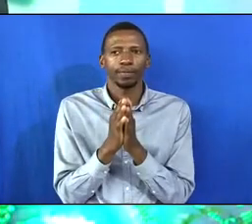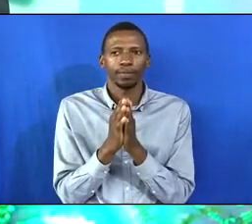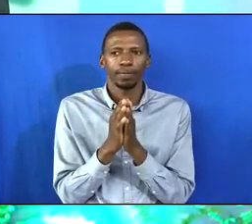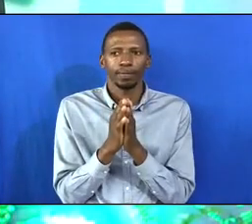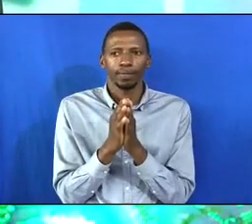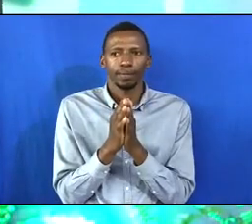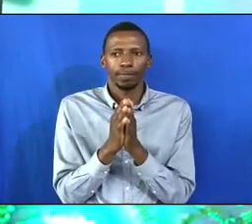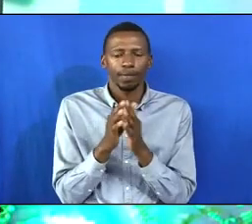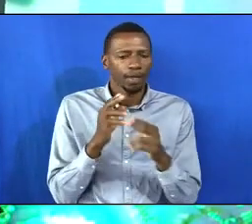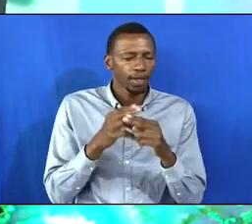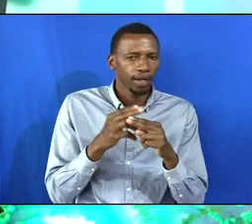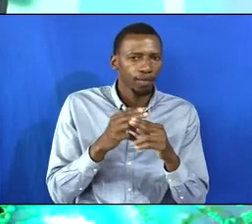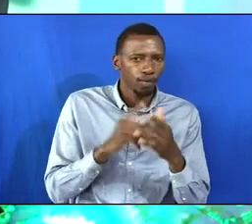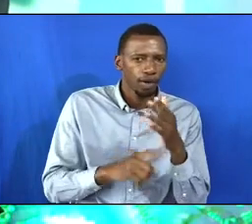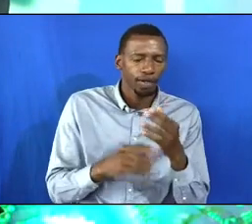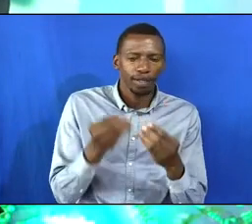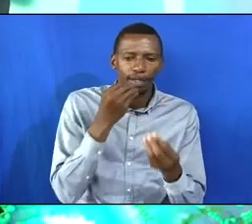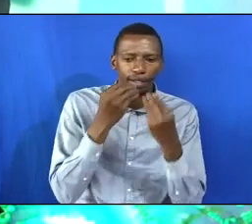can call it eating and praying.